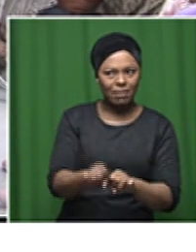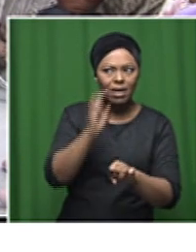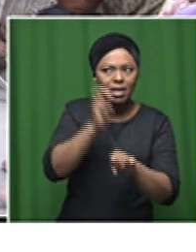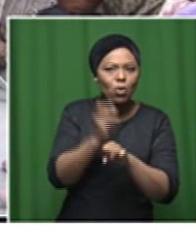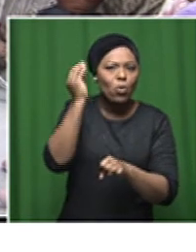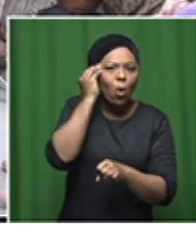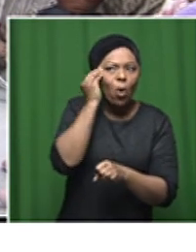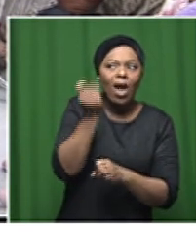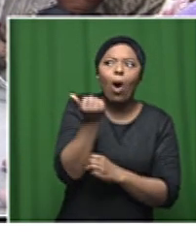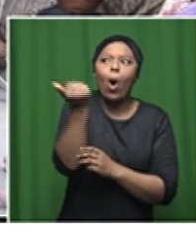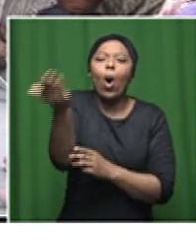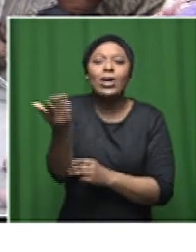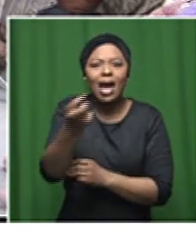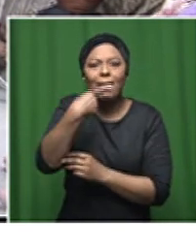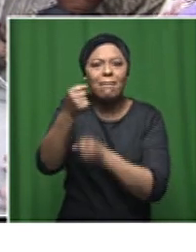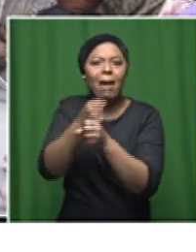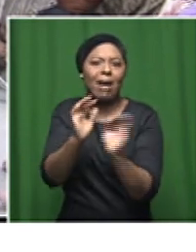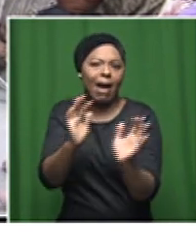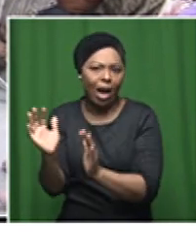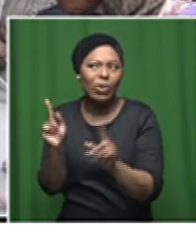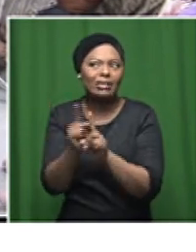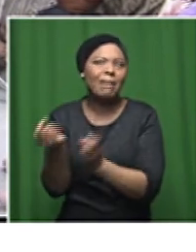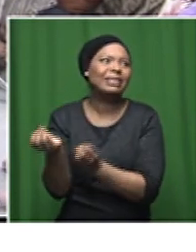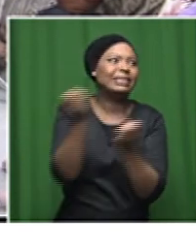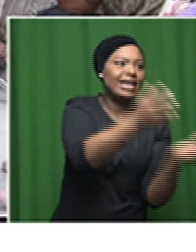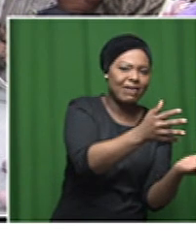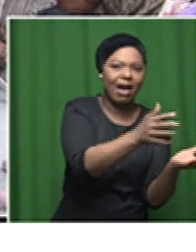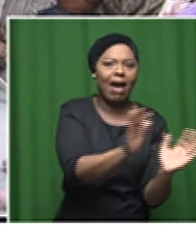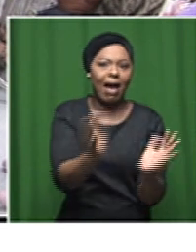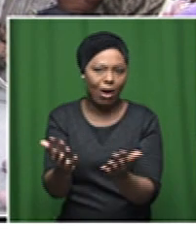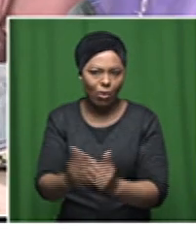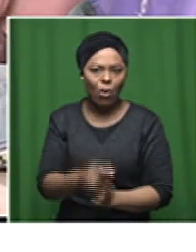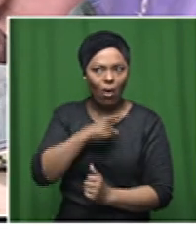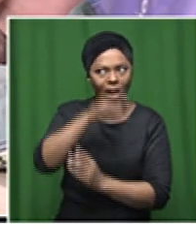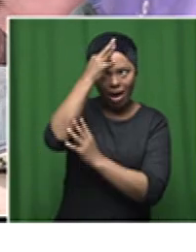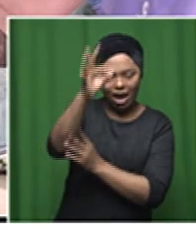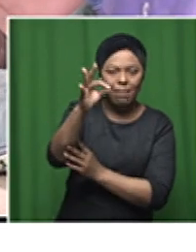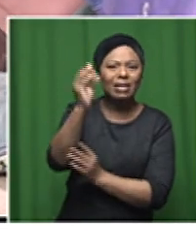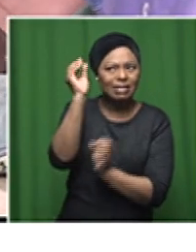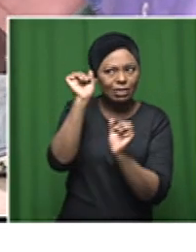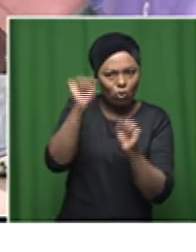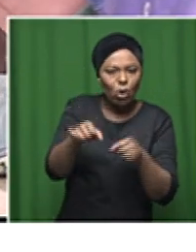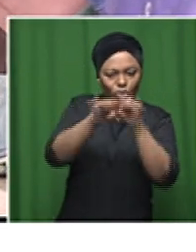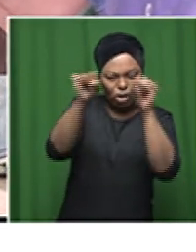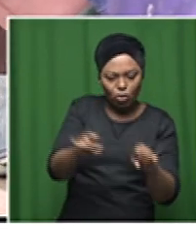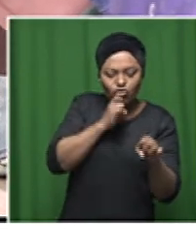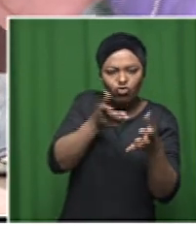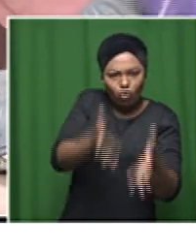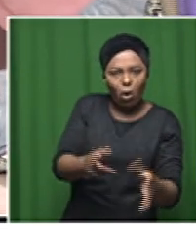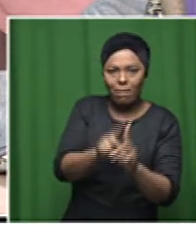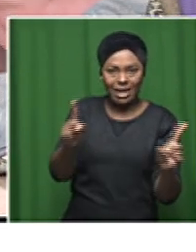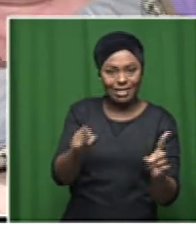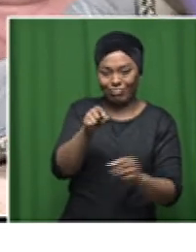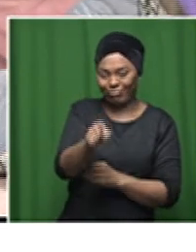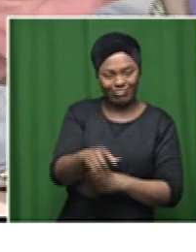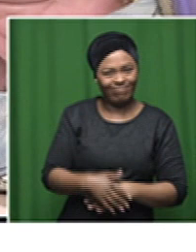ordered. We know that we have VSS system, which the government always refers to, but it shows that that system it's not